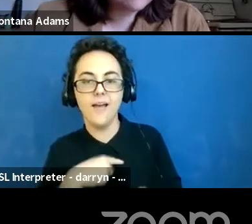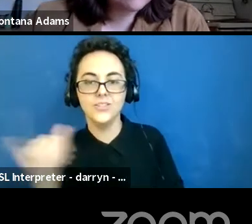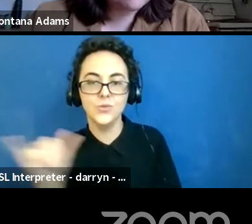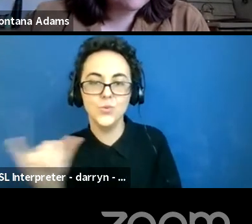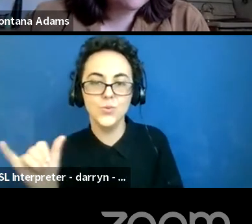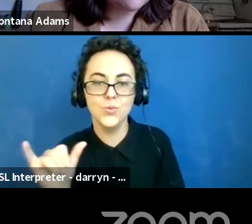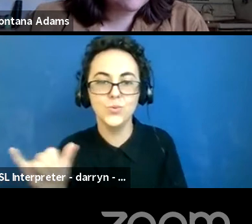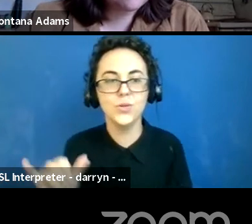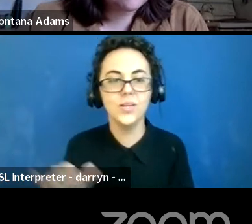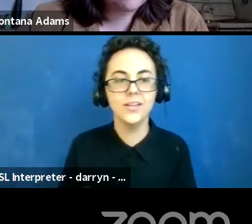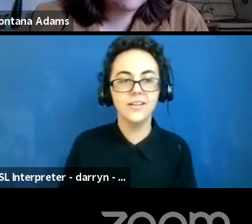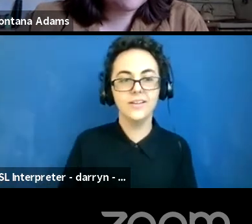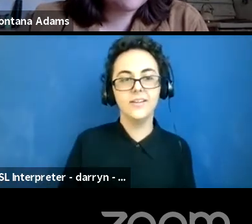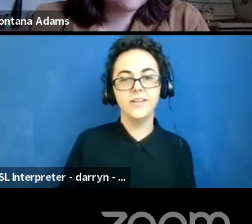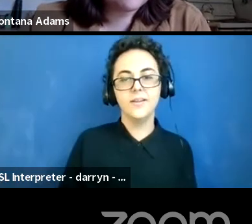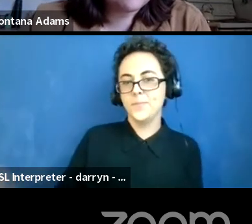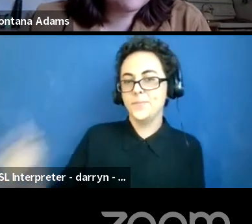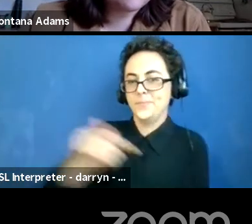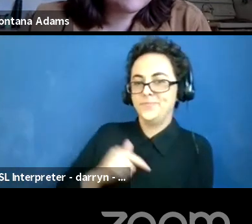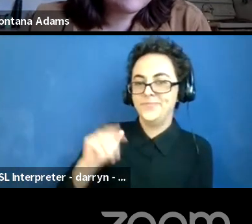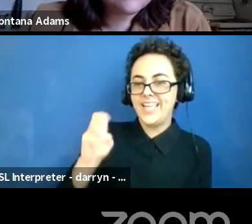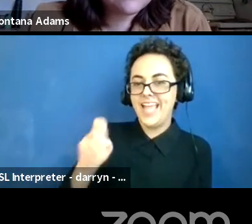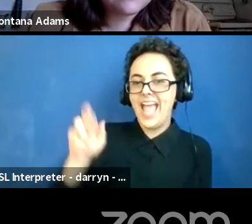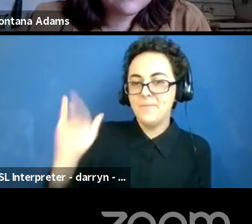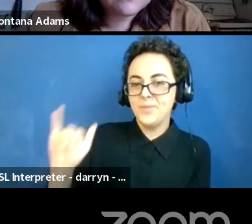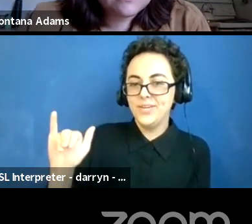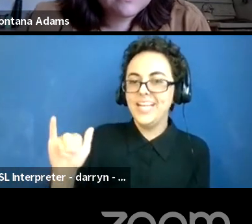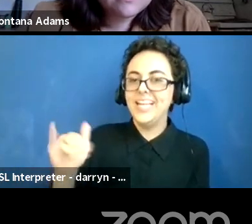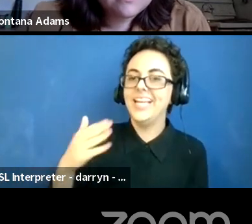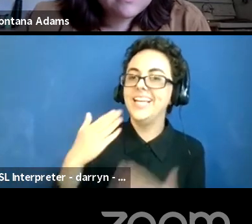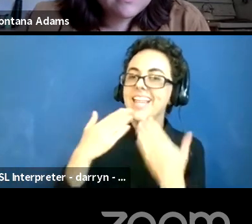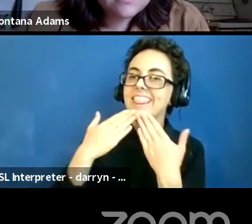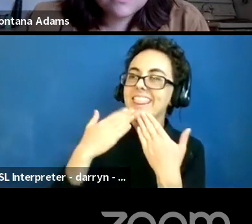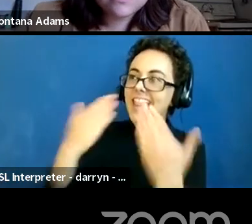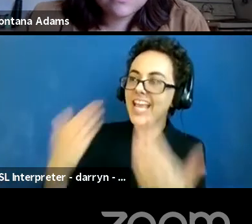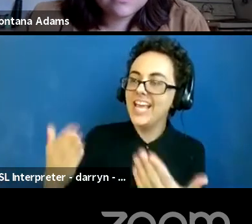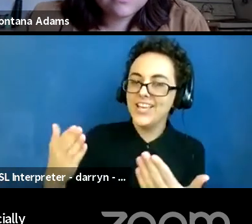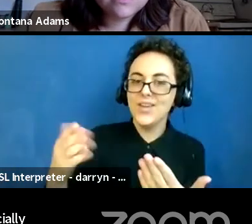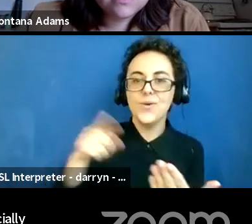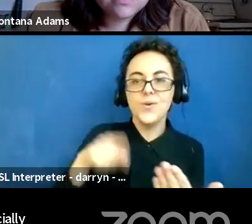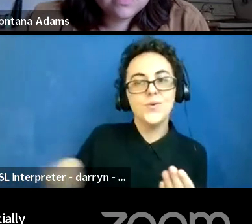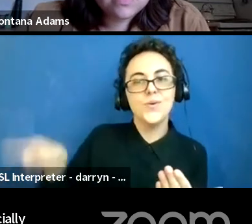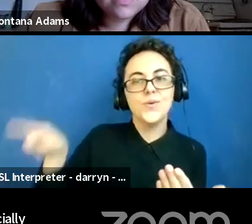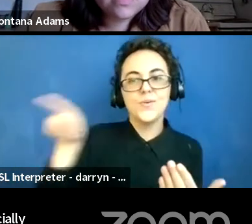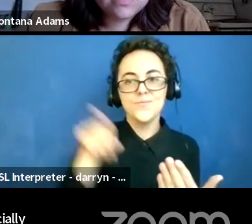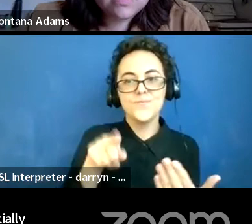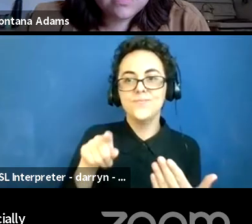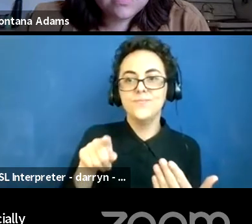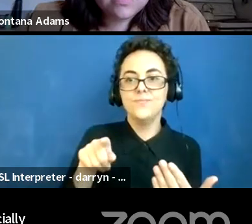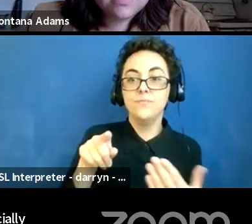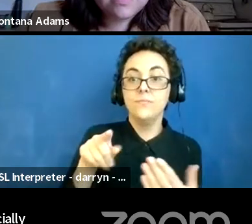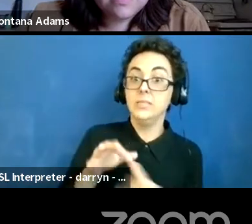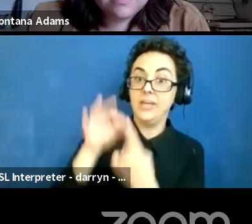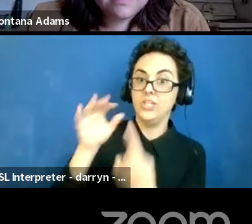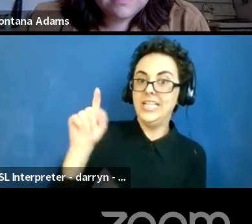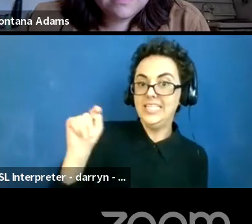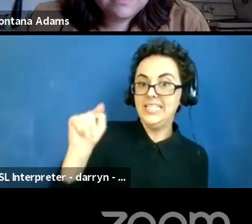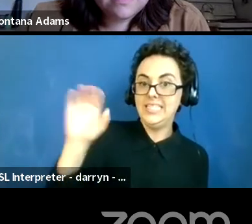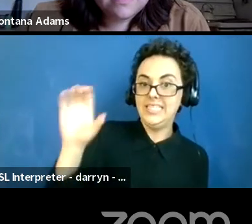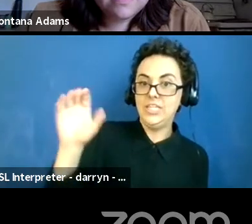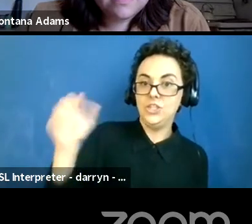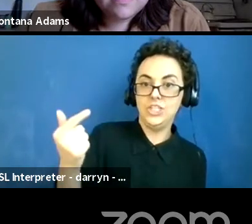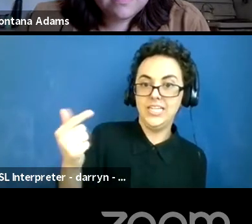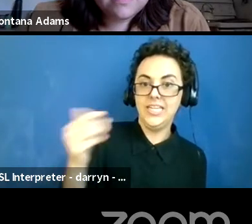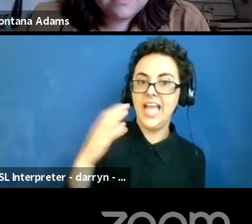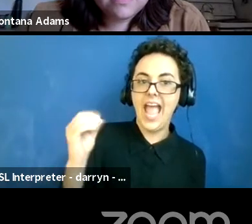Yeah, I can go next. Thank you to everyone here, especially TCG and Emily for inviting me. And just, it's been